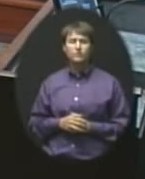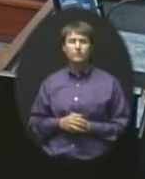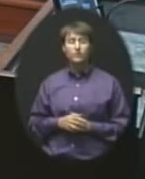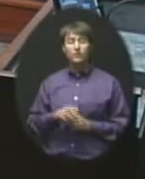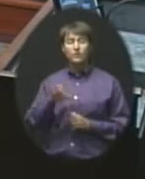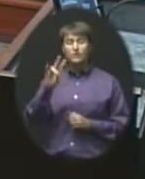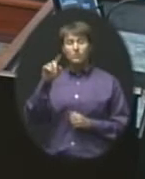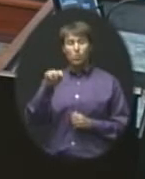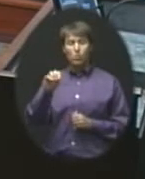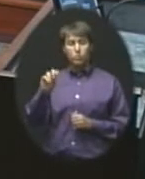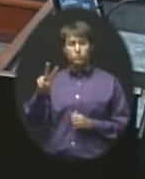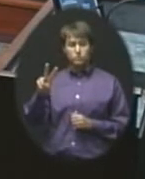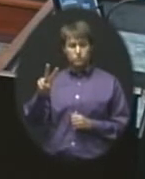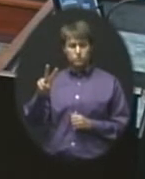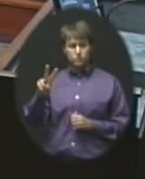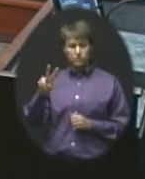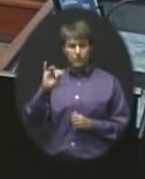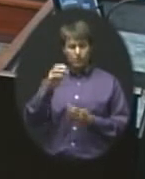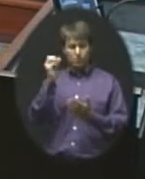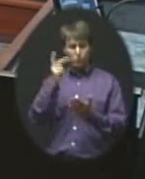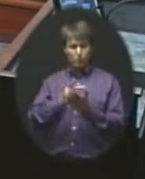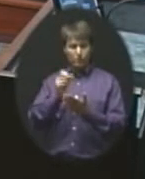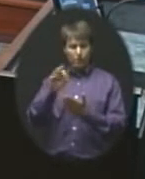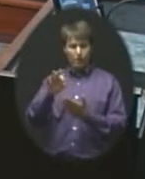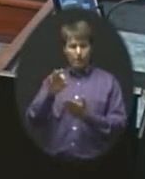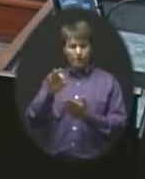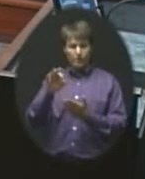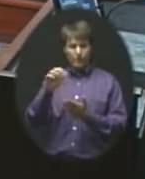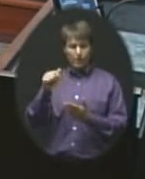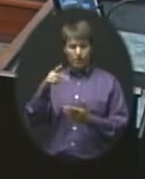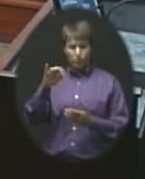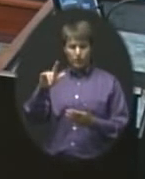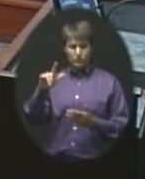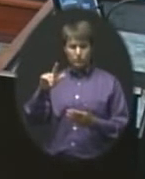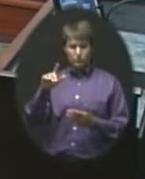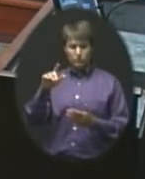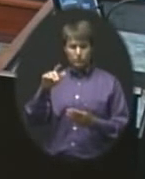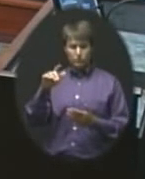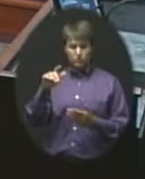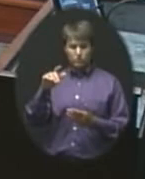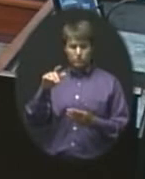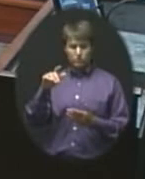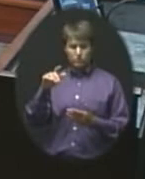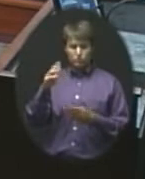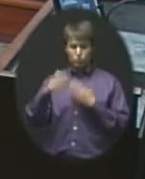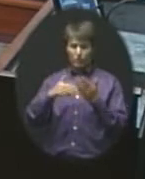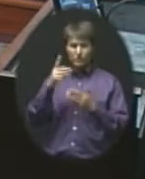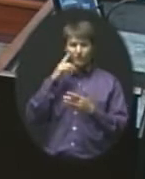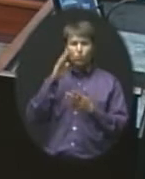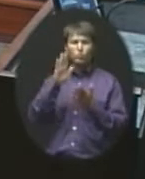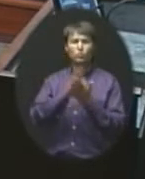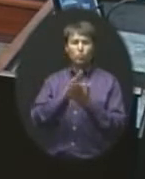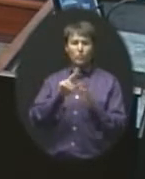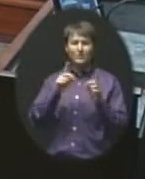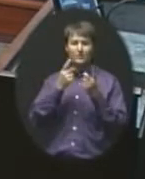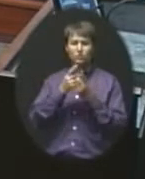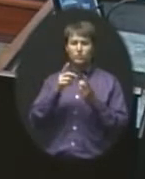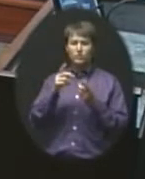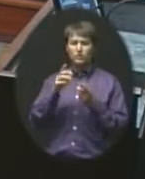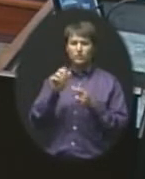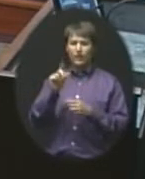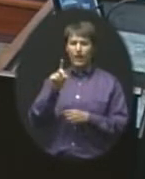Item 7.02 is approval of the appraisal study, and this is the appraisal for school and district